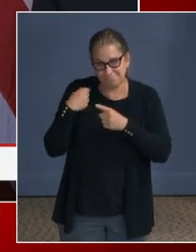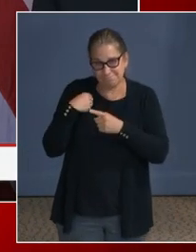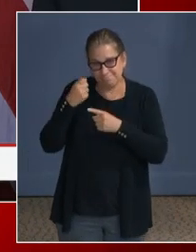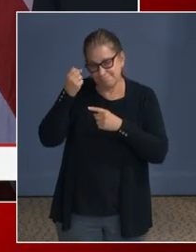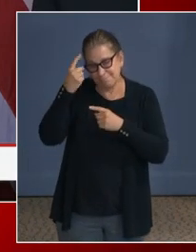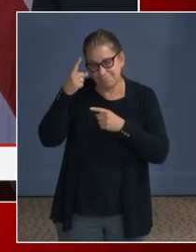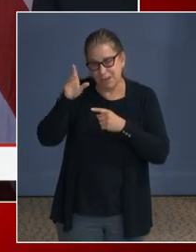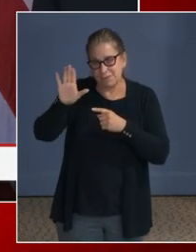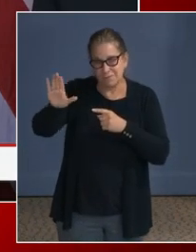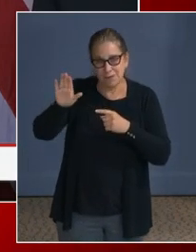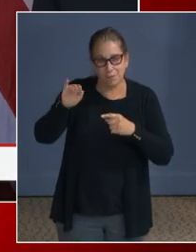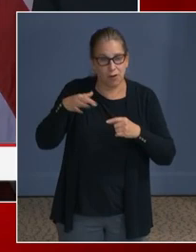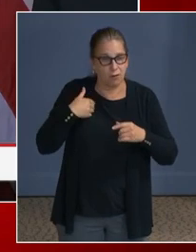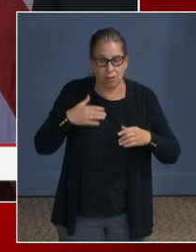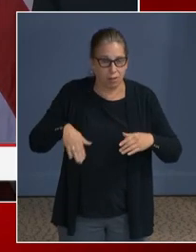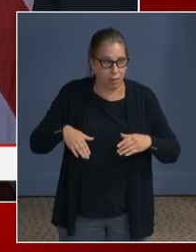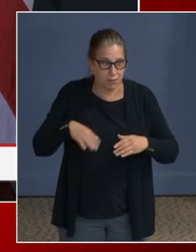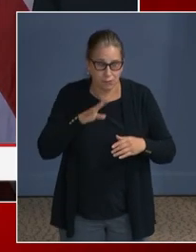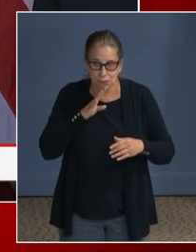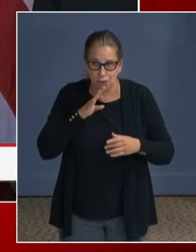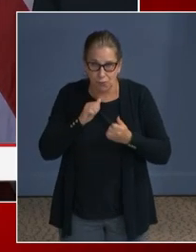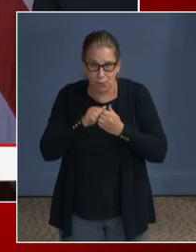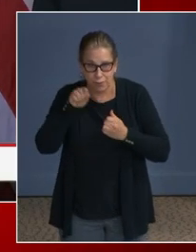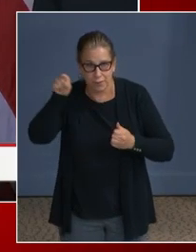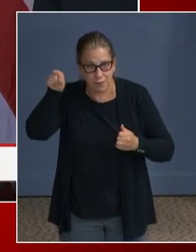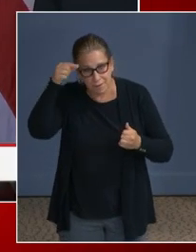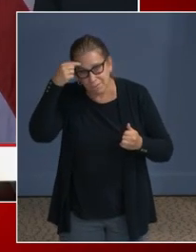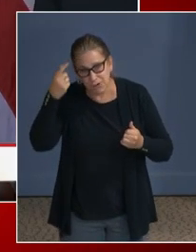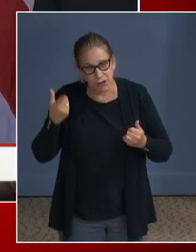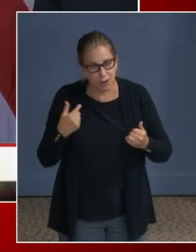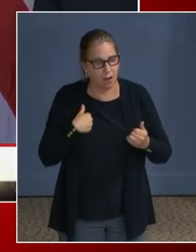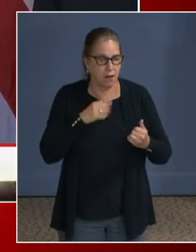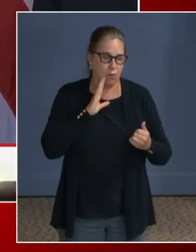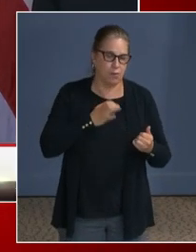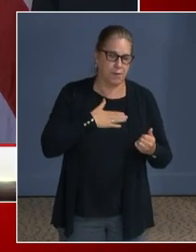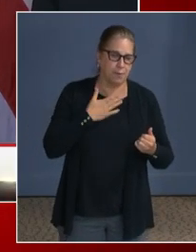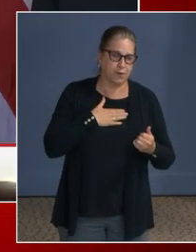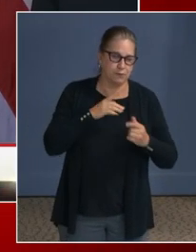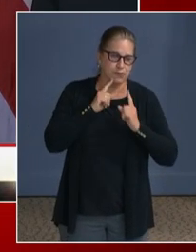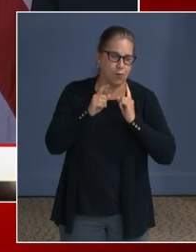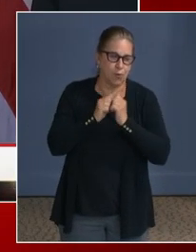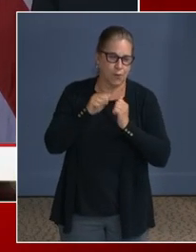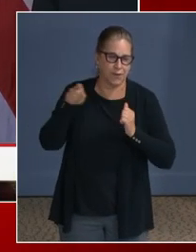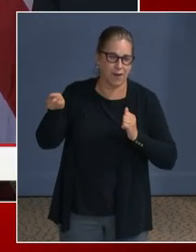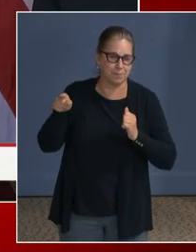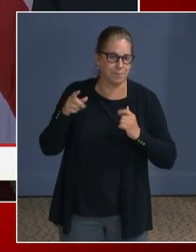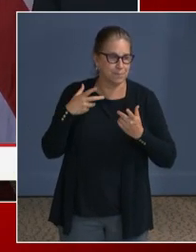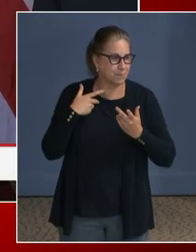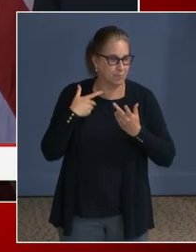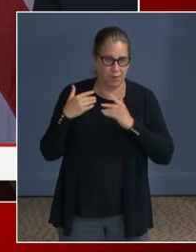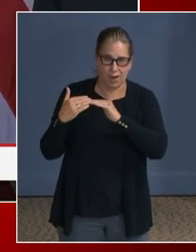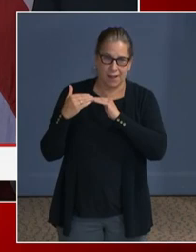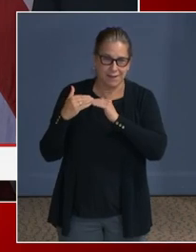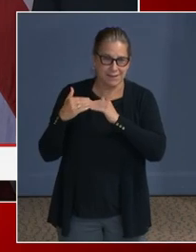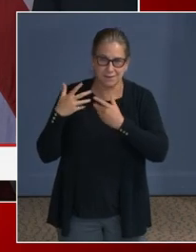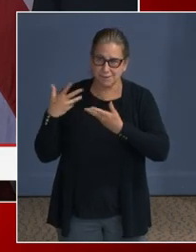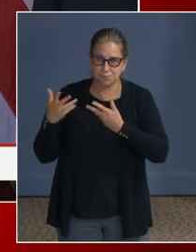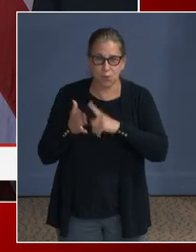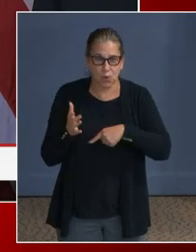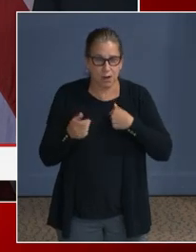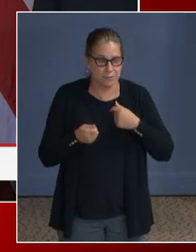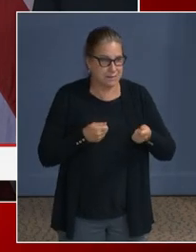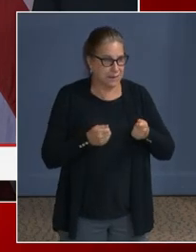to him or to the governor. I'm always, of course, happy to talk to all of my colleagues about what we're dealing with